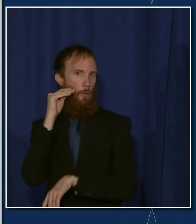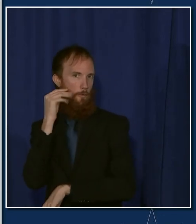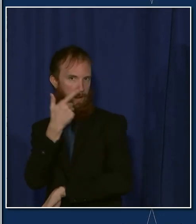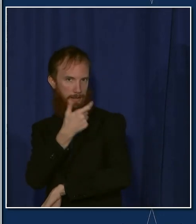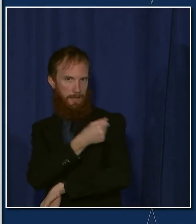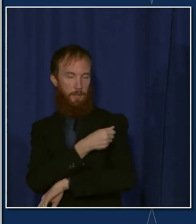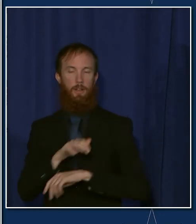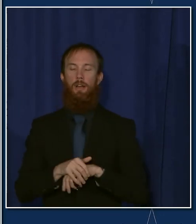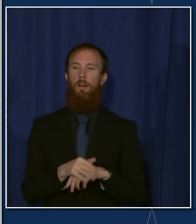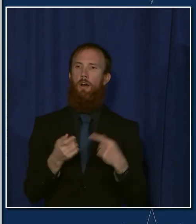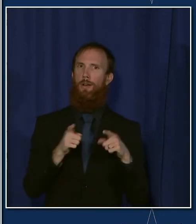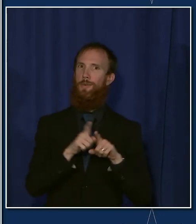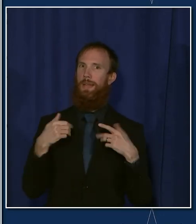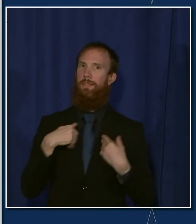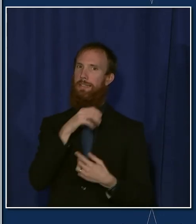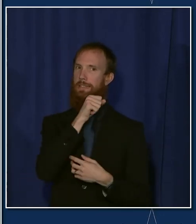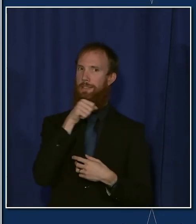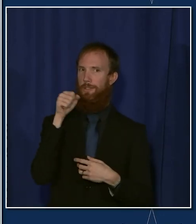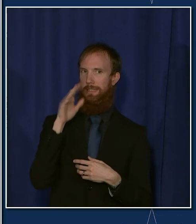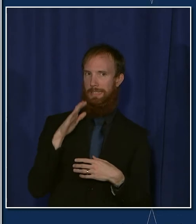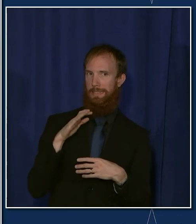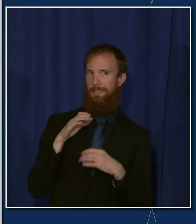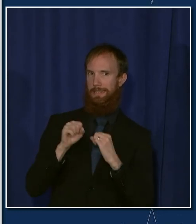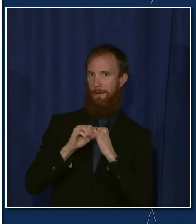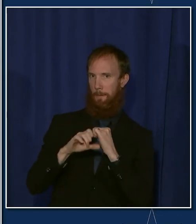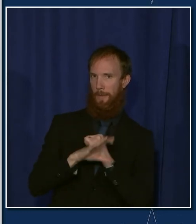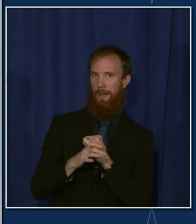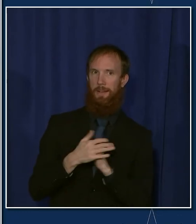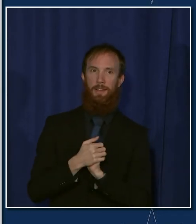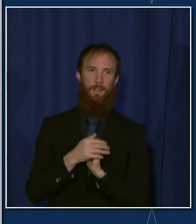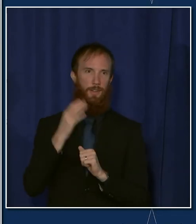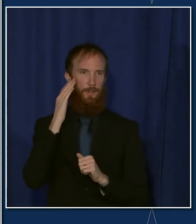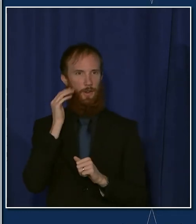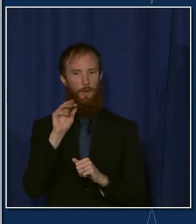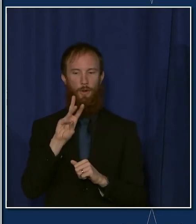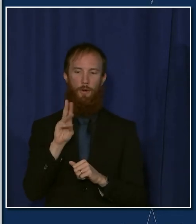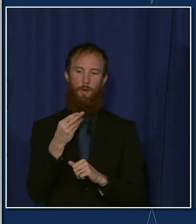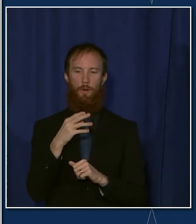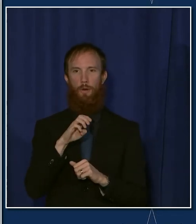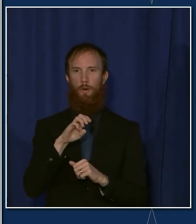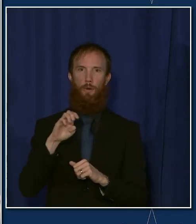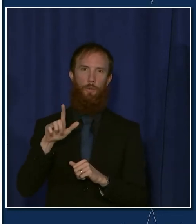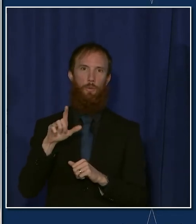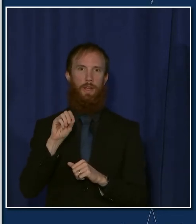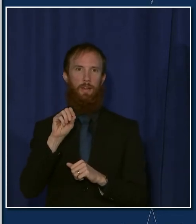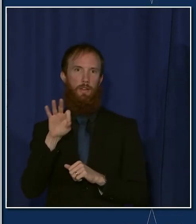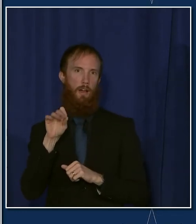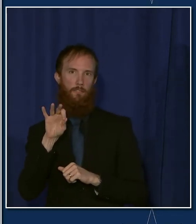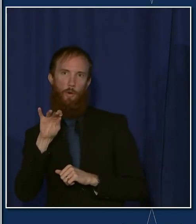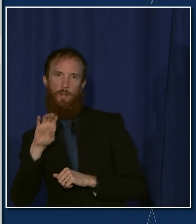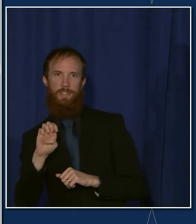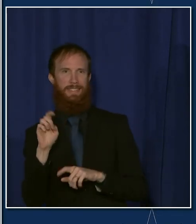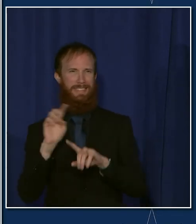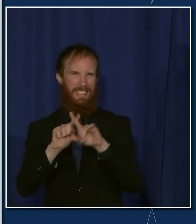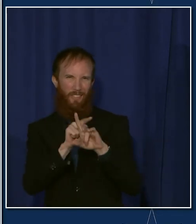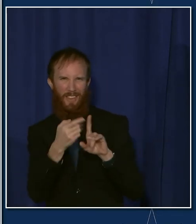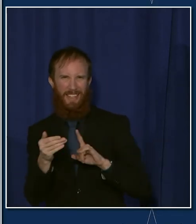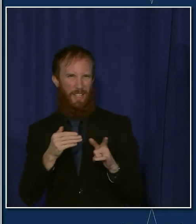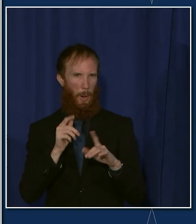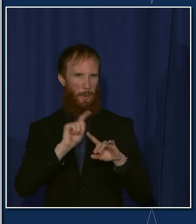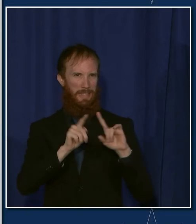been running a senior campaign. So, Wheel of Fortune, all of these places, we've been